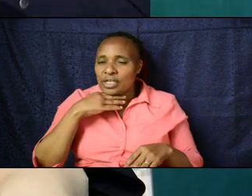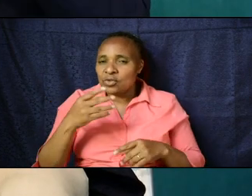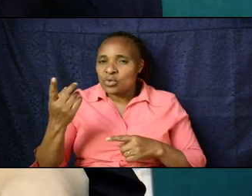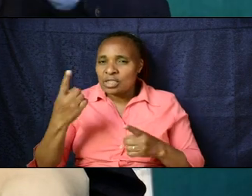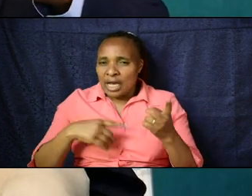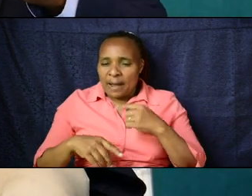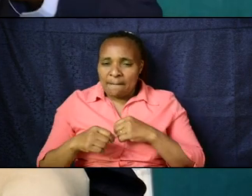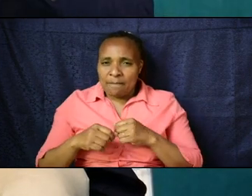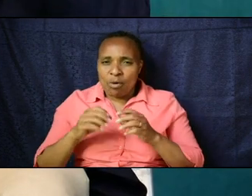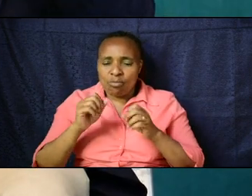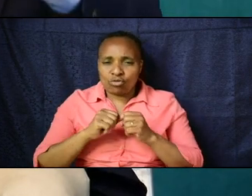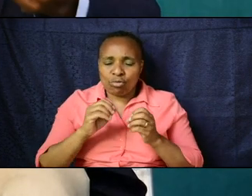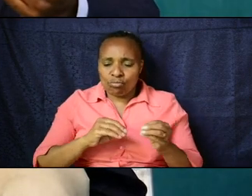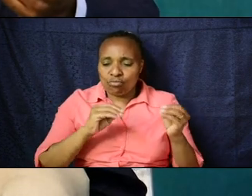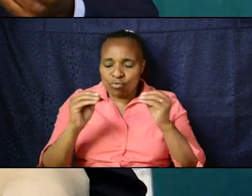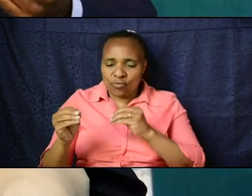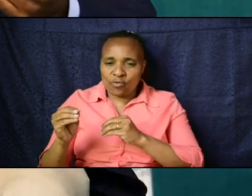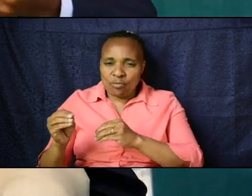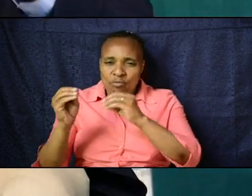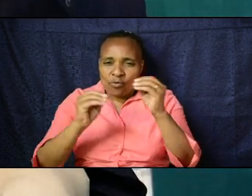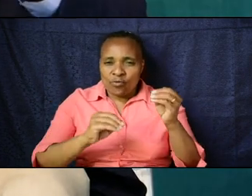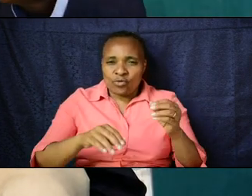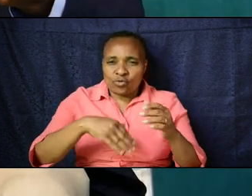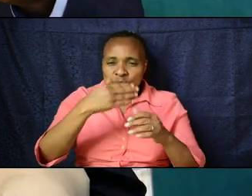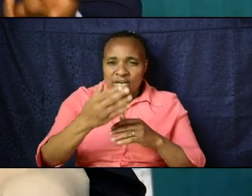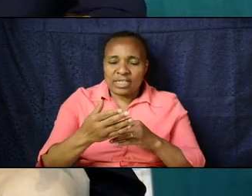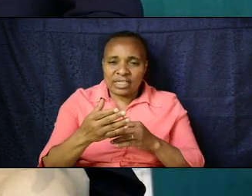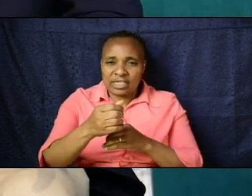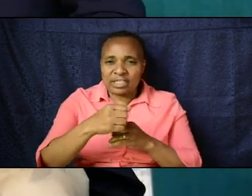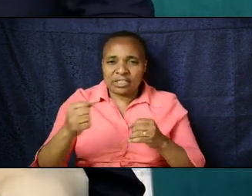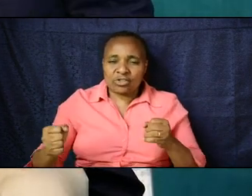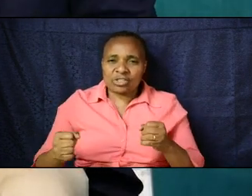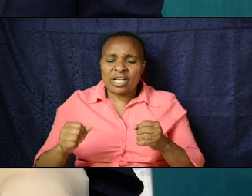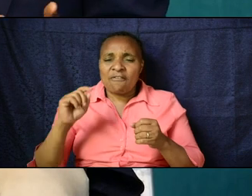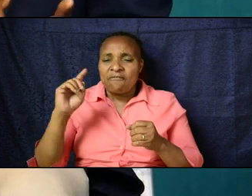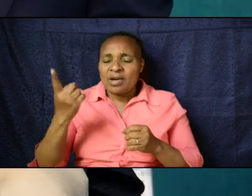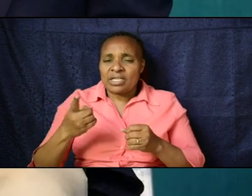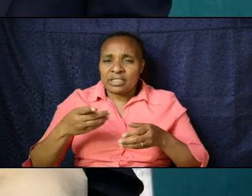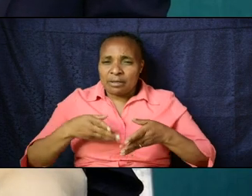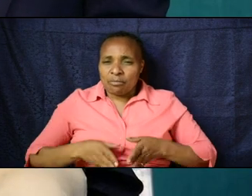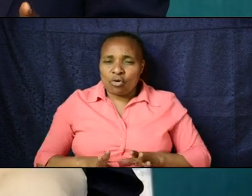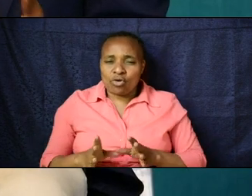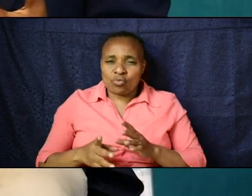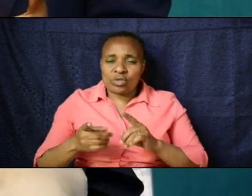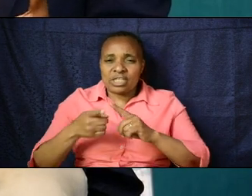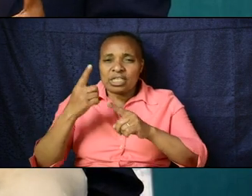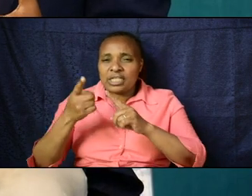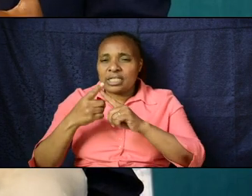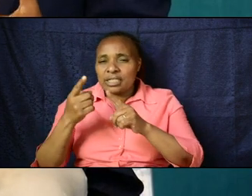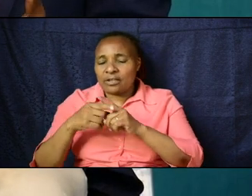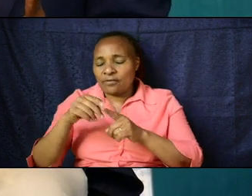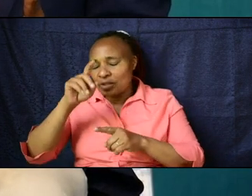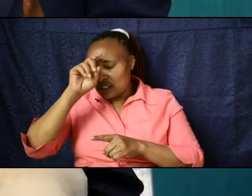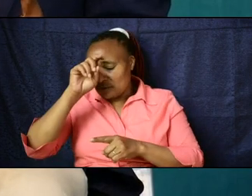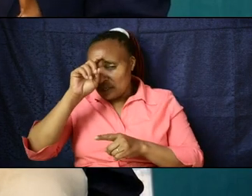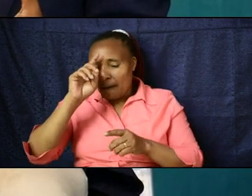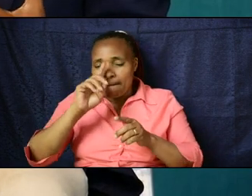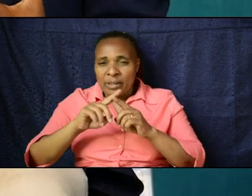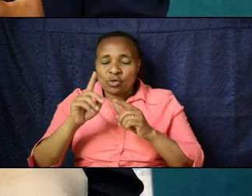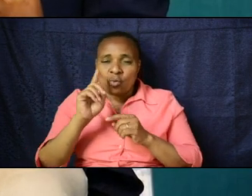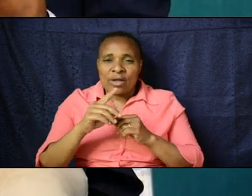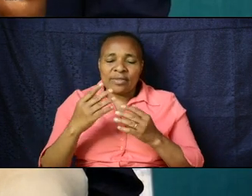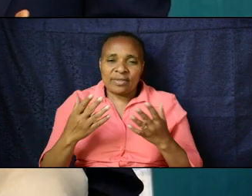it's like you will jump, go to the next door, and then we kill like the firstborn of the Egyptians. But in this case, one thing, it was